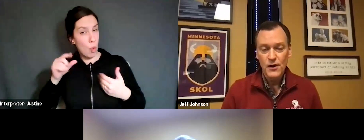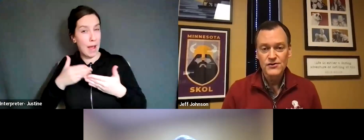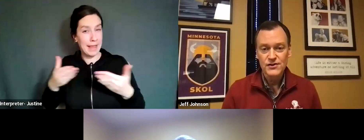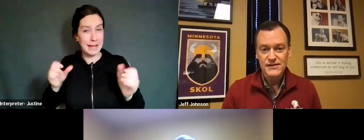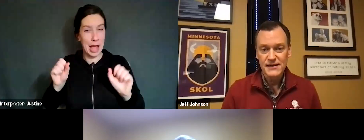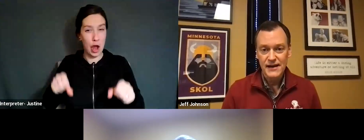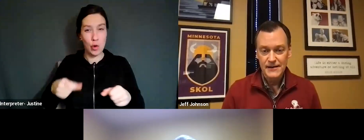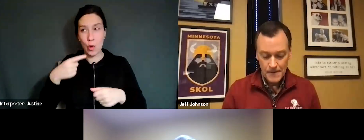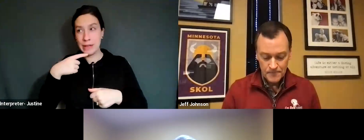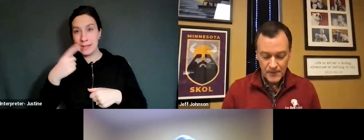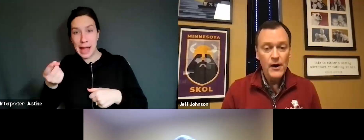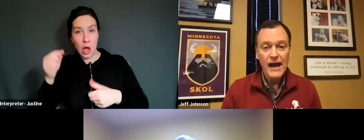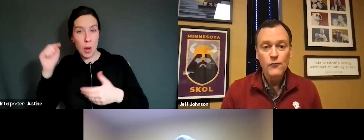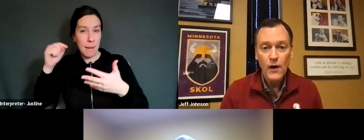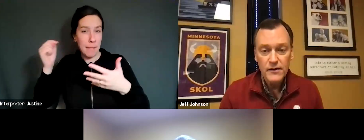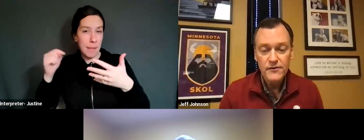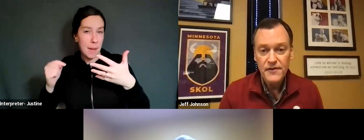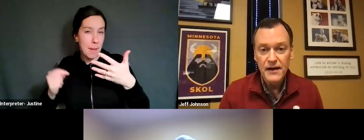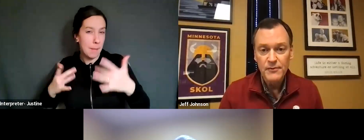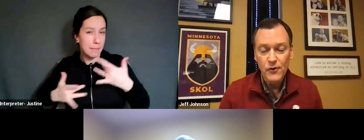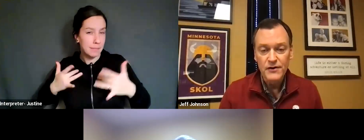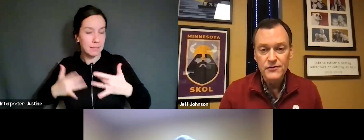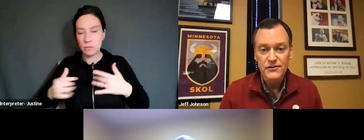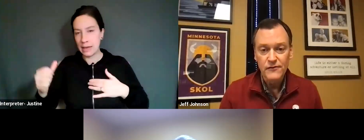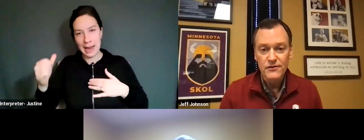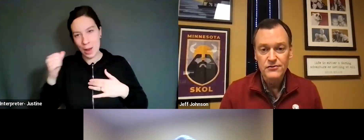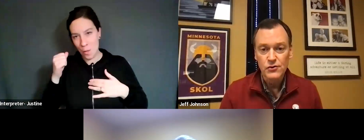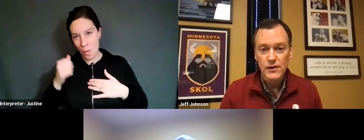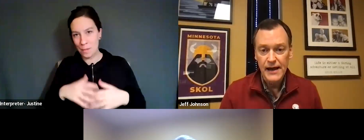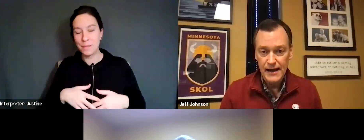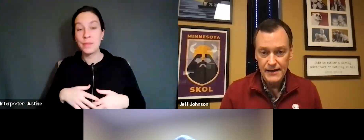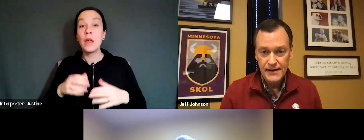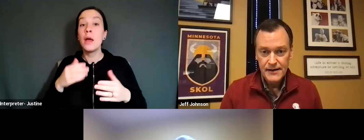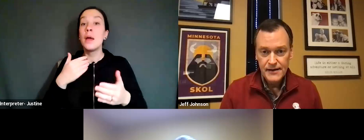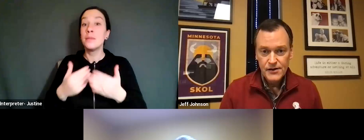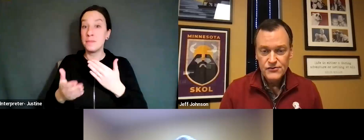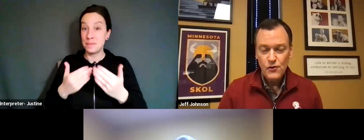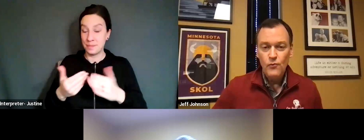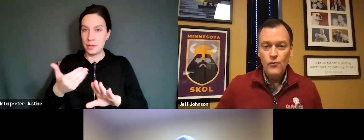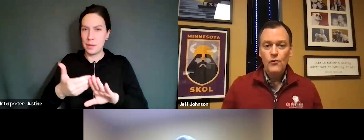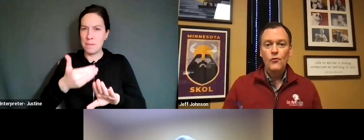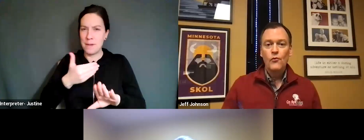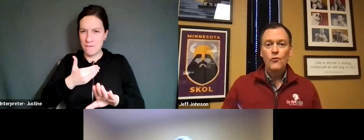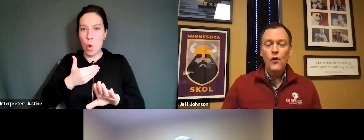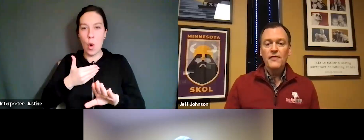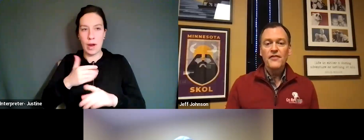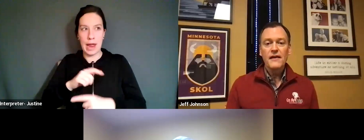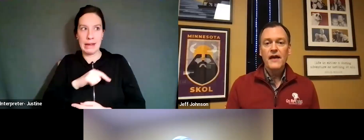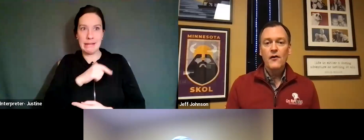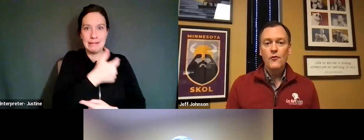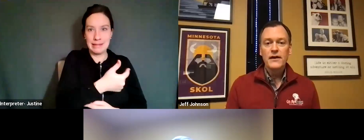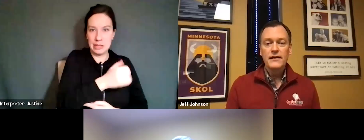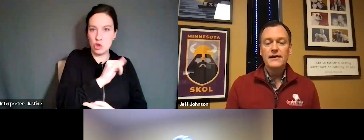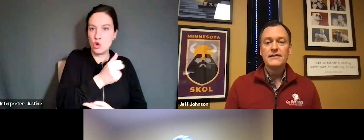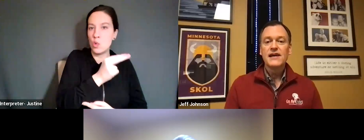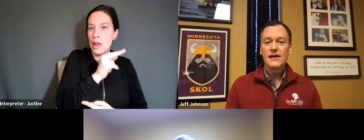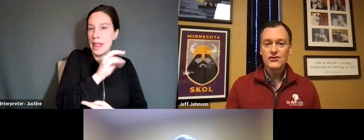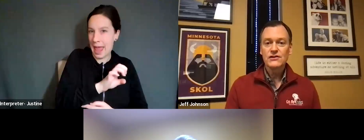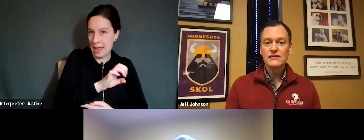with the questions tonight. I want to add one other thing before I turn it over to Julianne. So one thing that